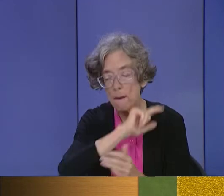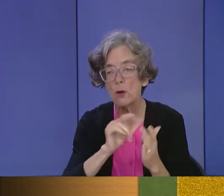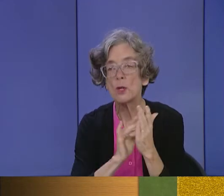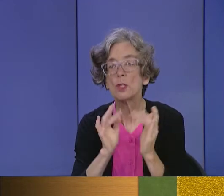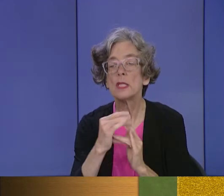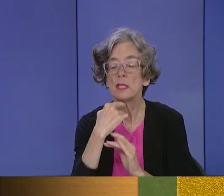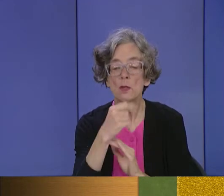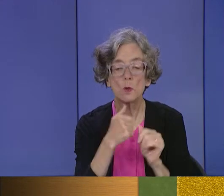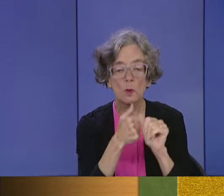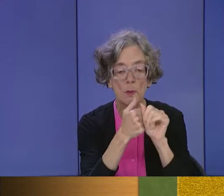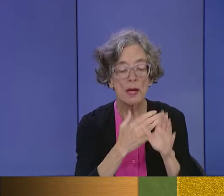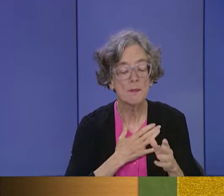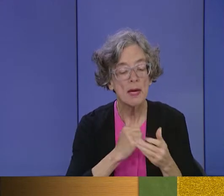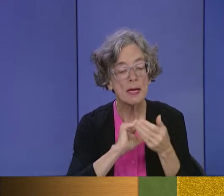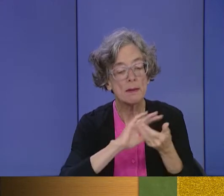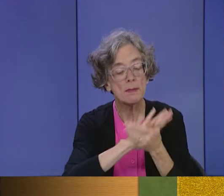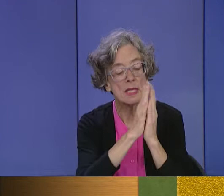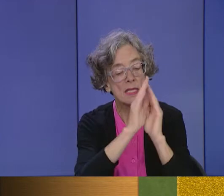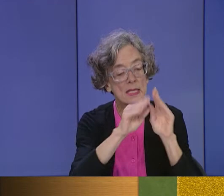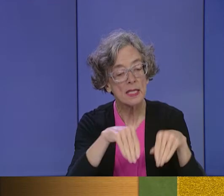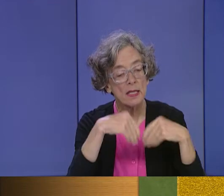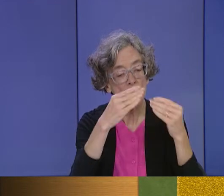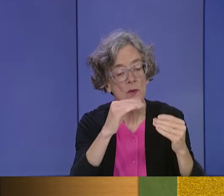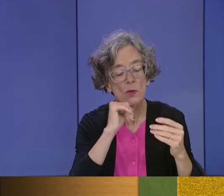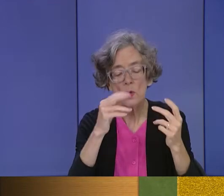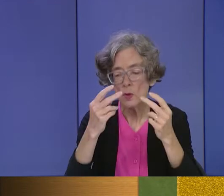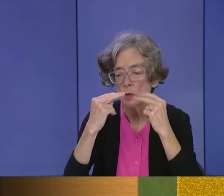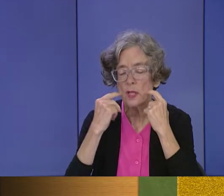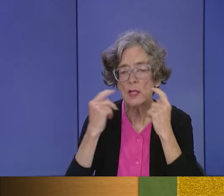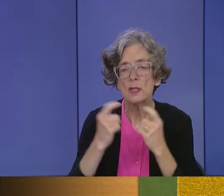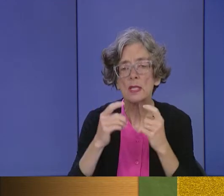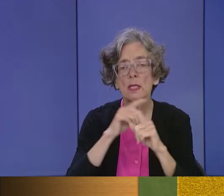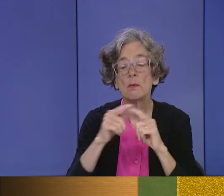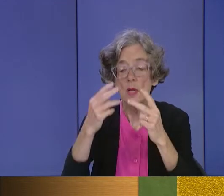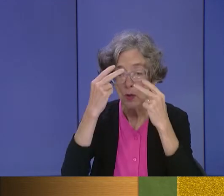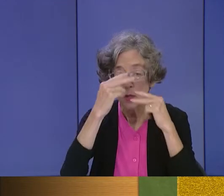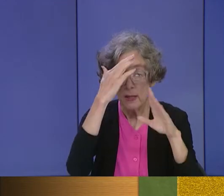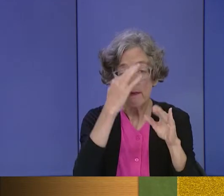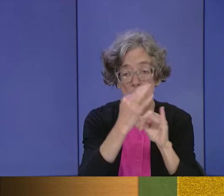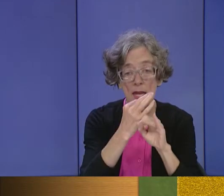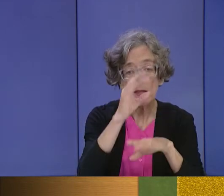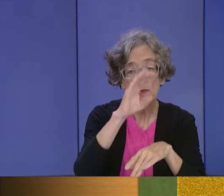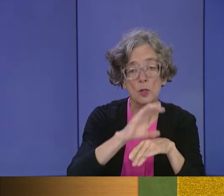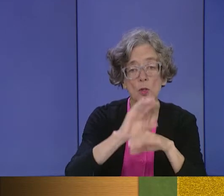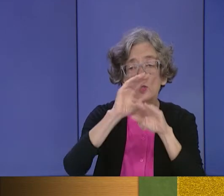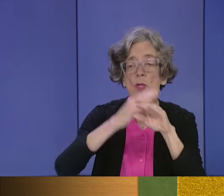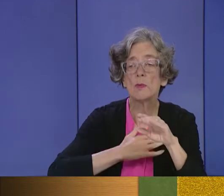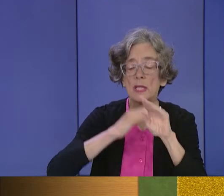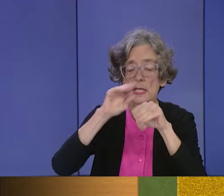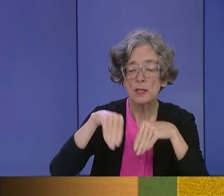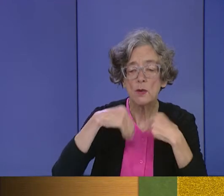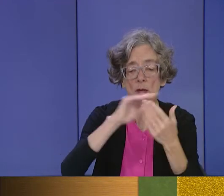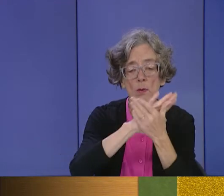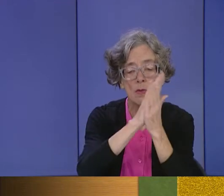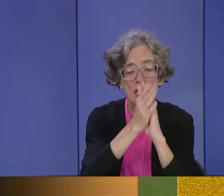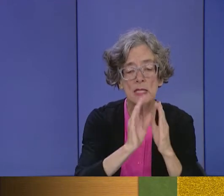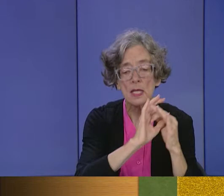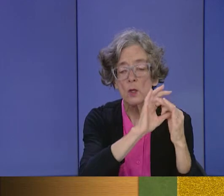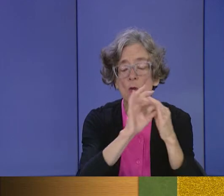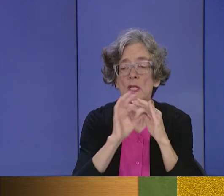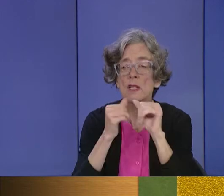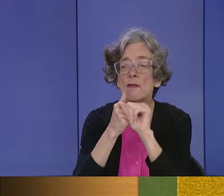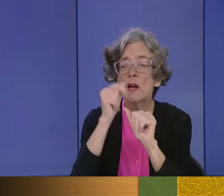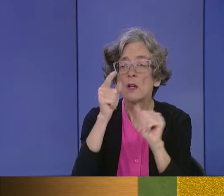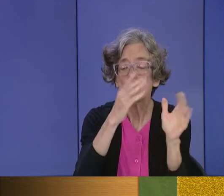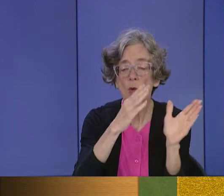apostles, Peace I leave you, my peace I give you. Look not on our sins, but on the faith of your church, and graciously grant her peace and unity in accordance with your will,